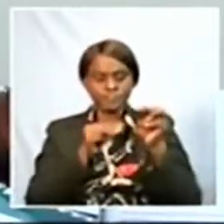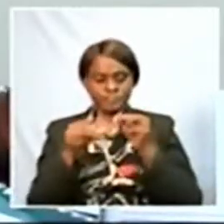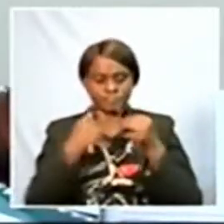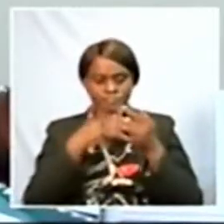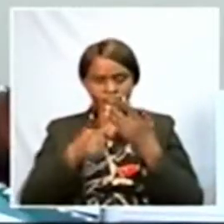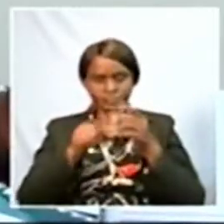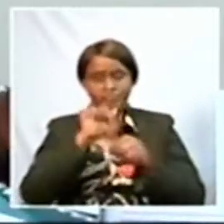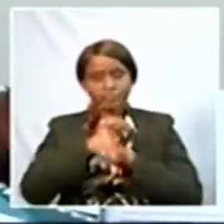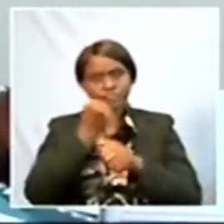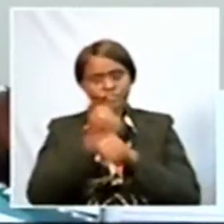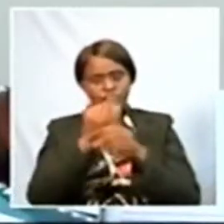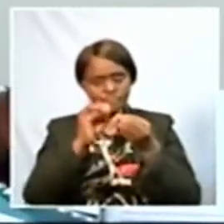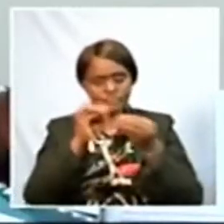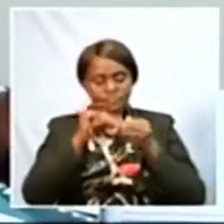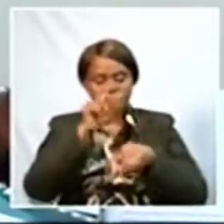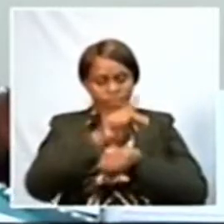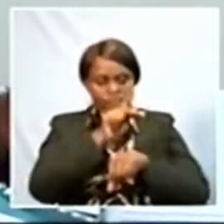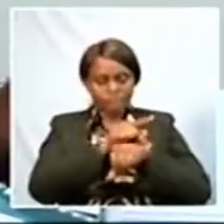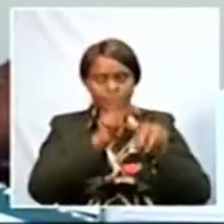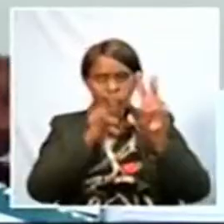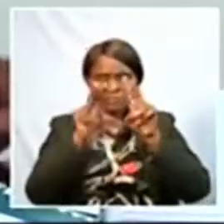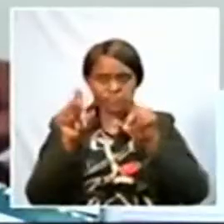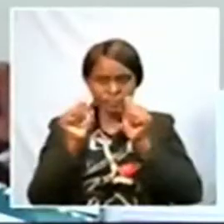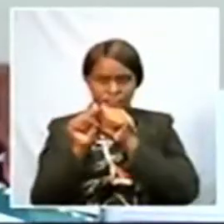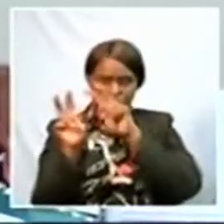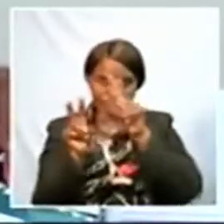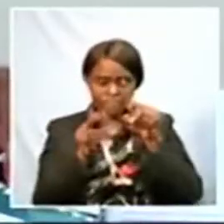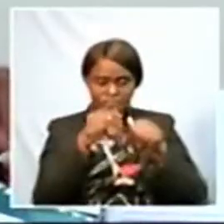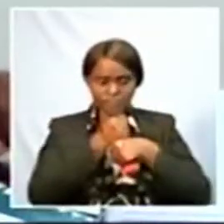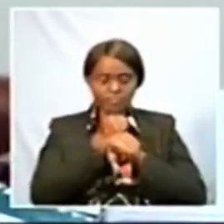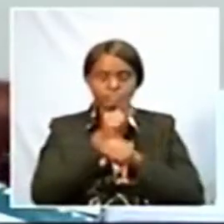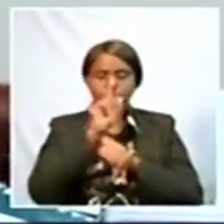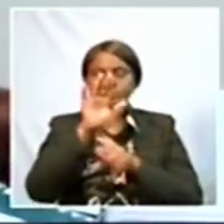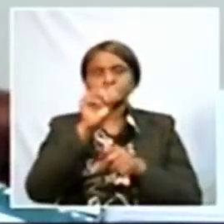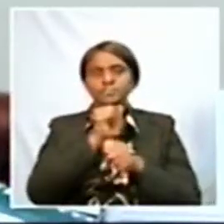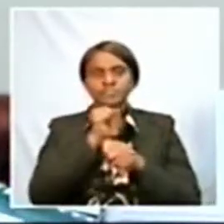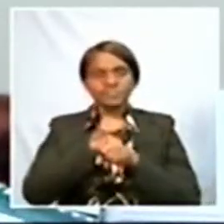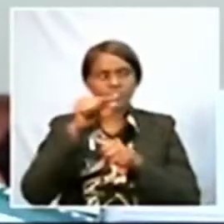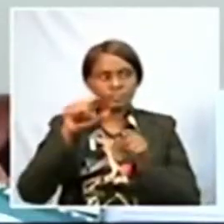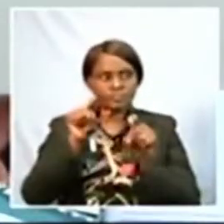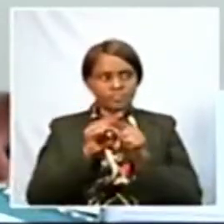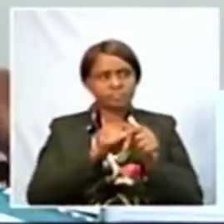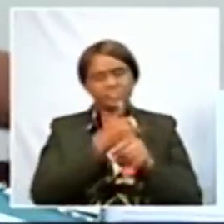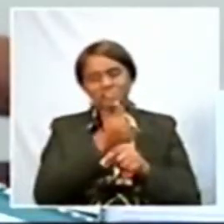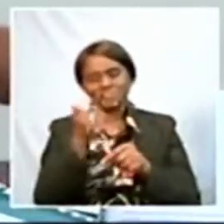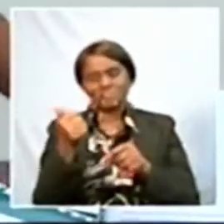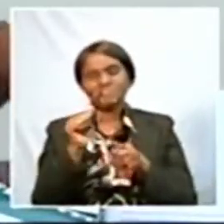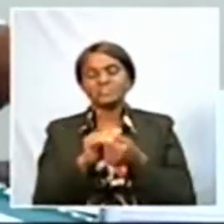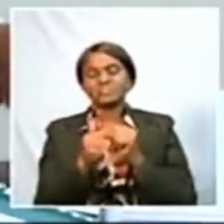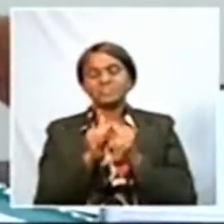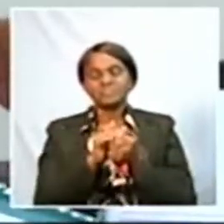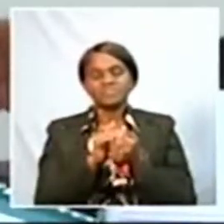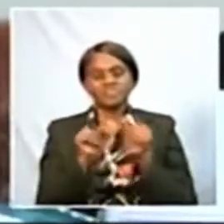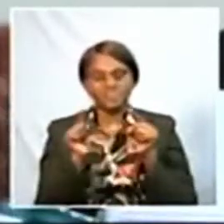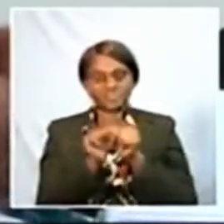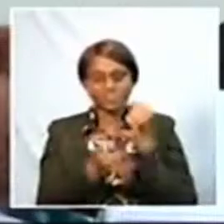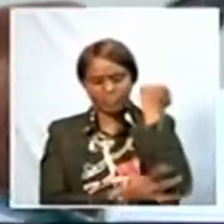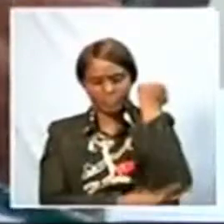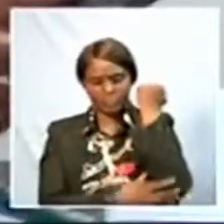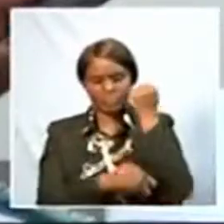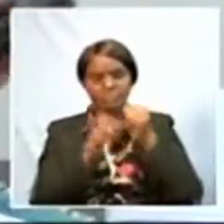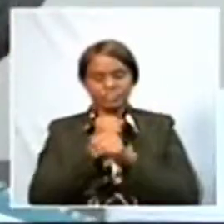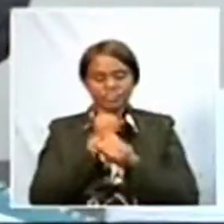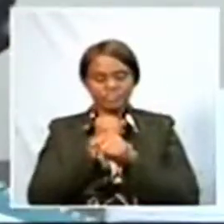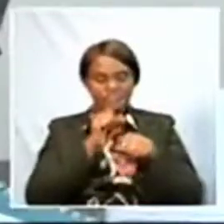has intensified project monitoring and supervision to ensure quality works and correction of any defects and poor workmanship